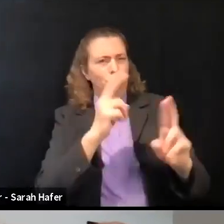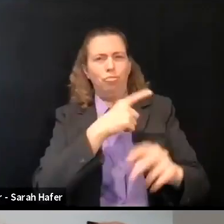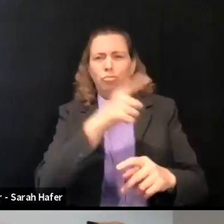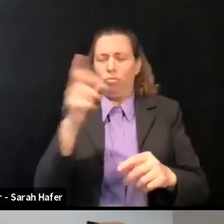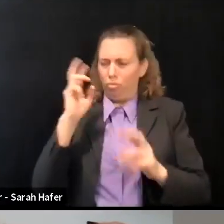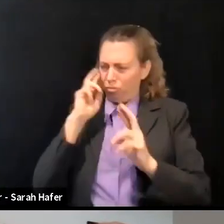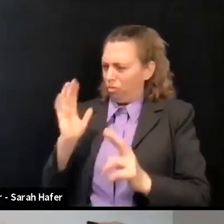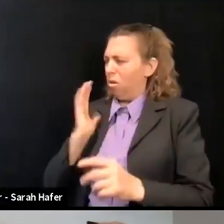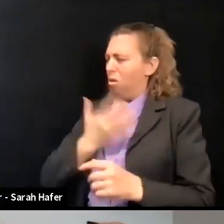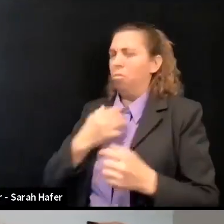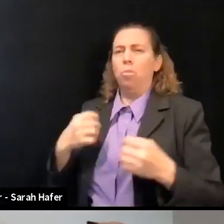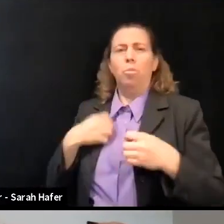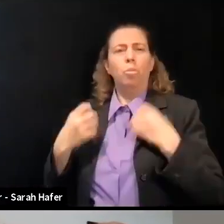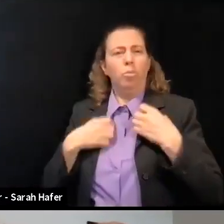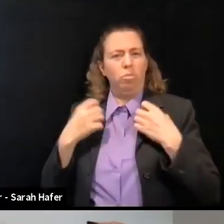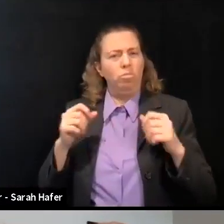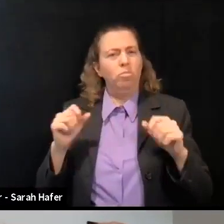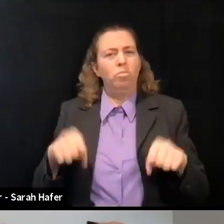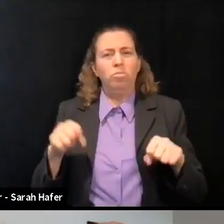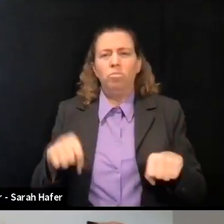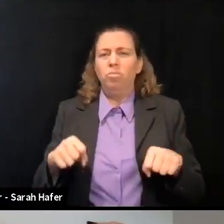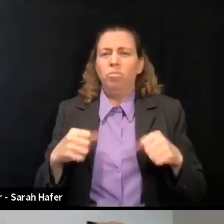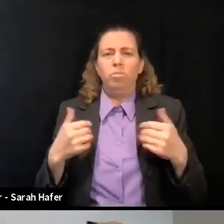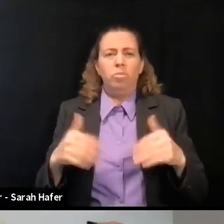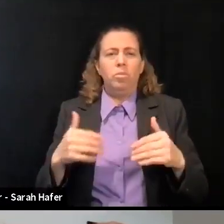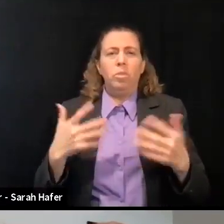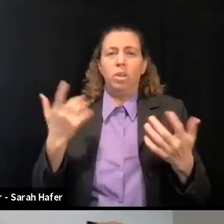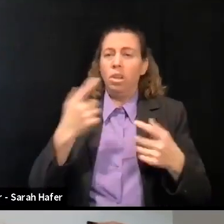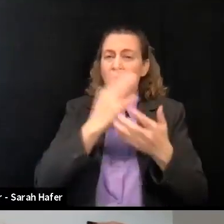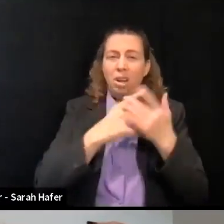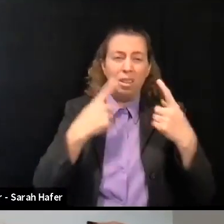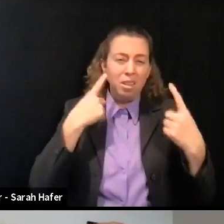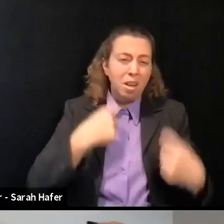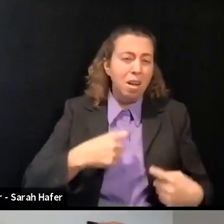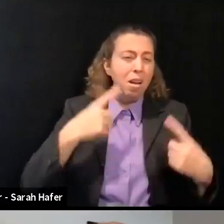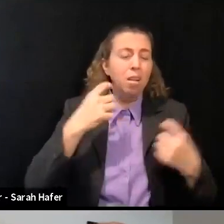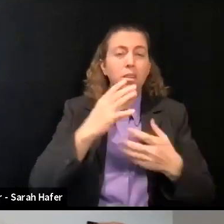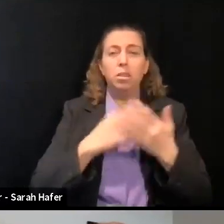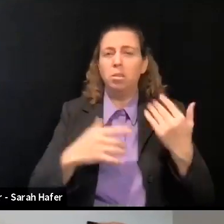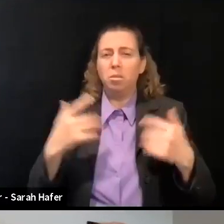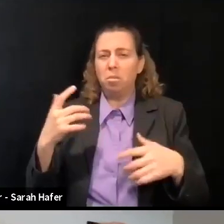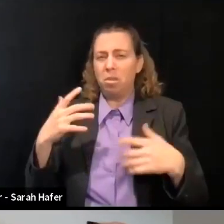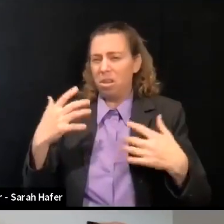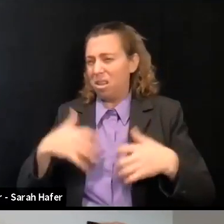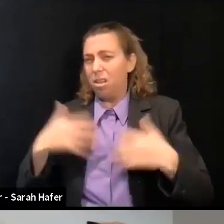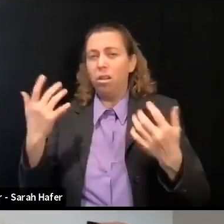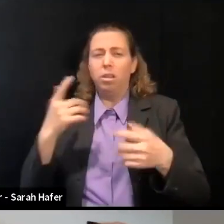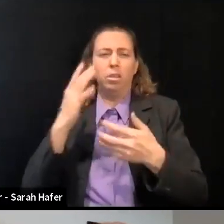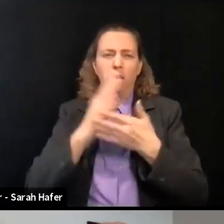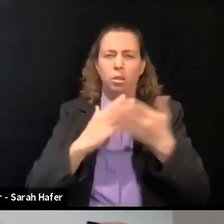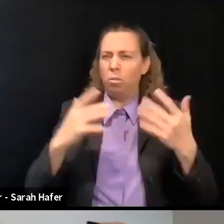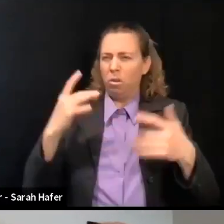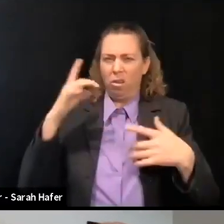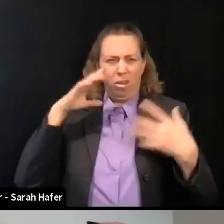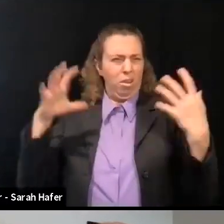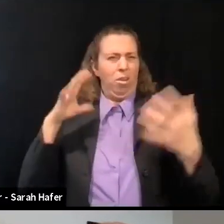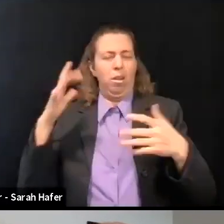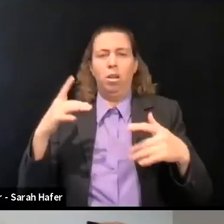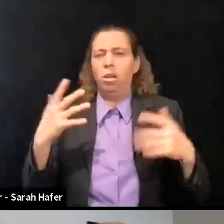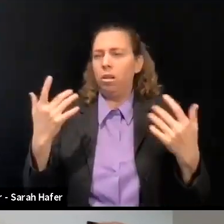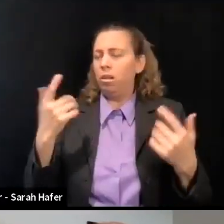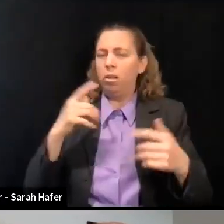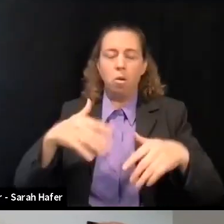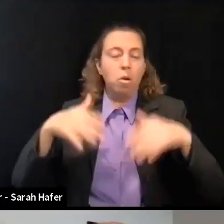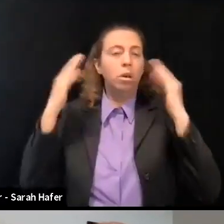cry, to feel confused, to feel angry, overwhelmed. But through all of this process, it's important also to